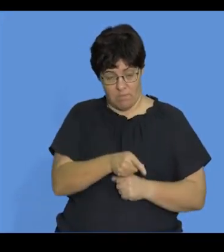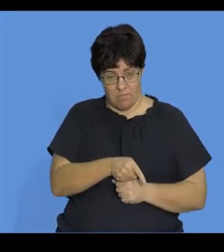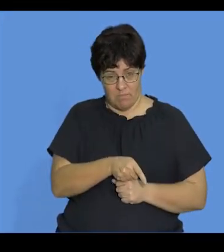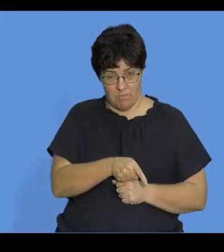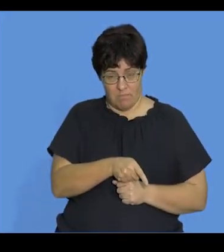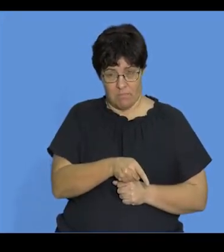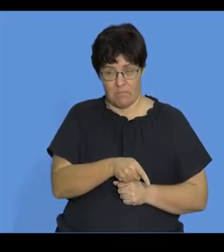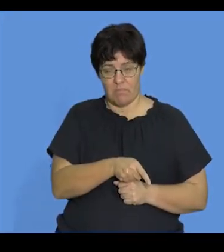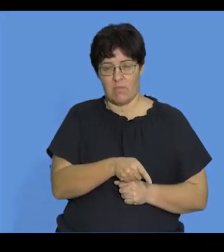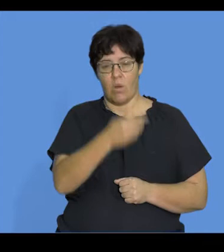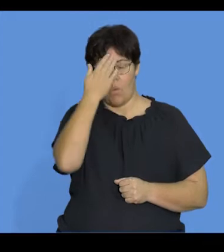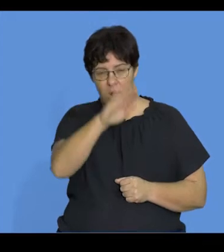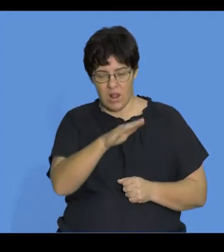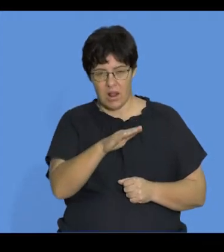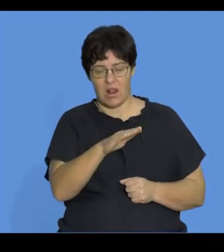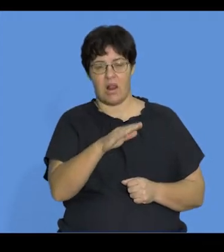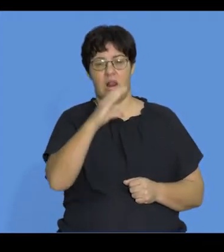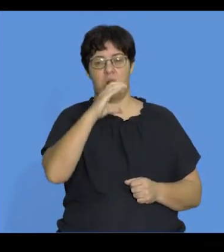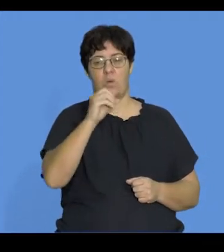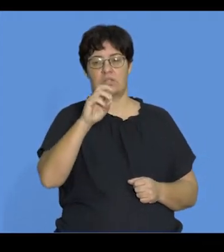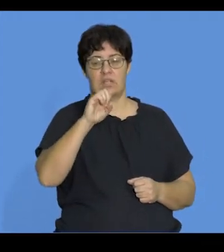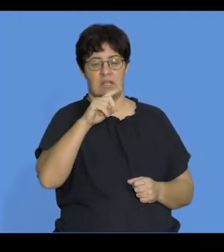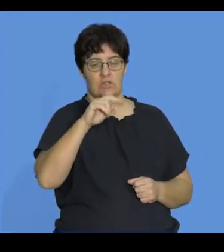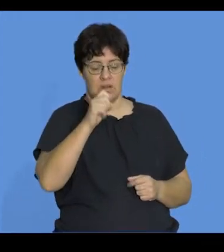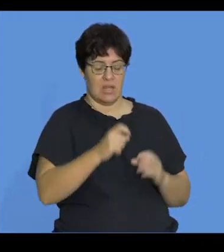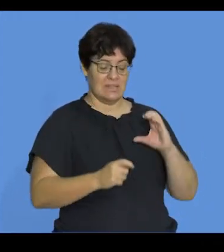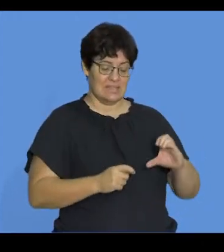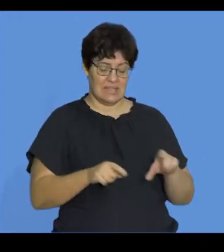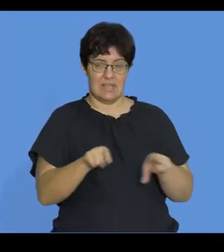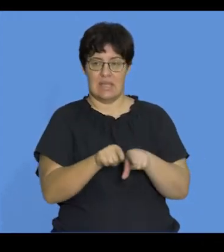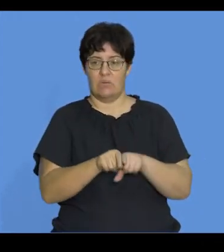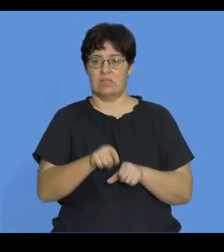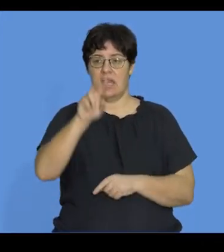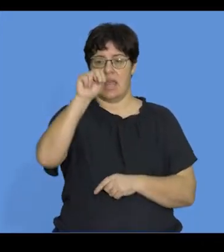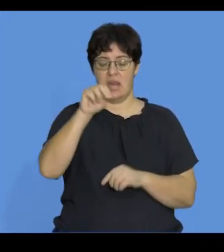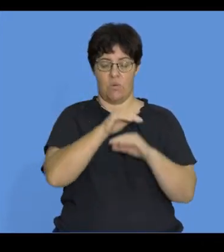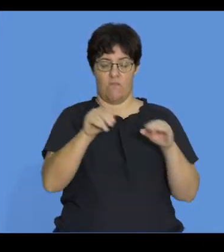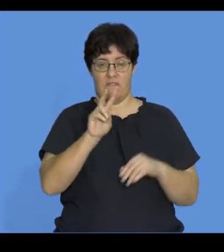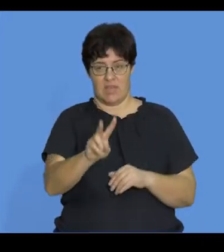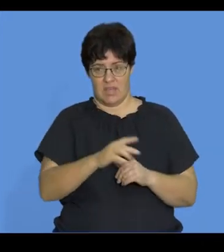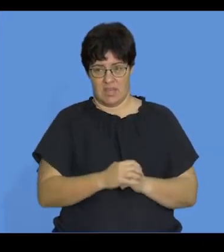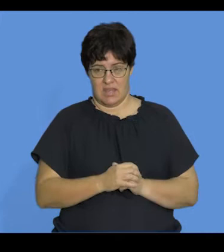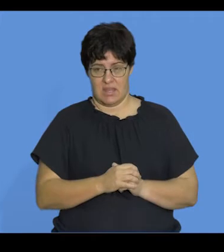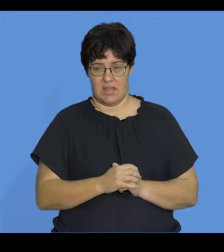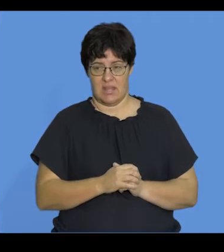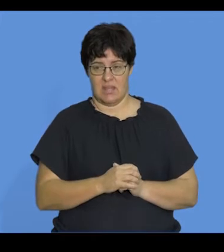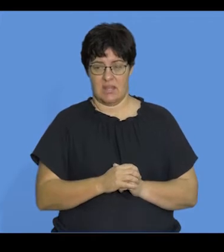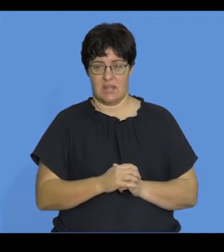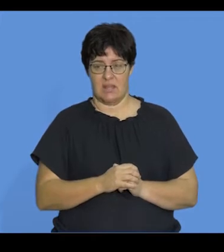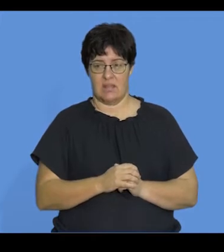volume, okay, we know that concentration is equals to number of moles over volume, okay? So we'll try